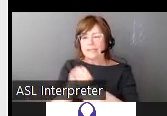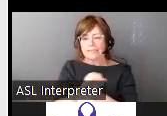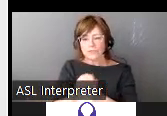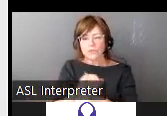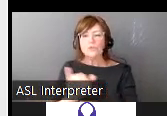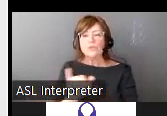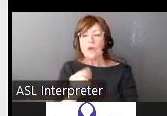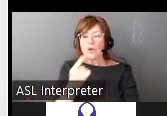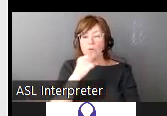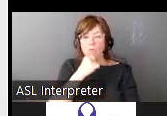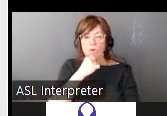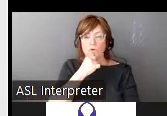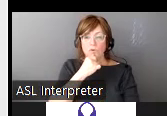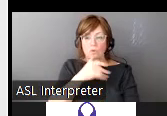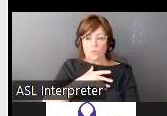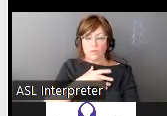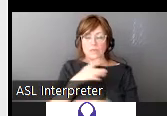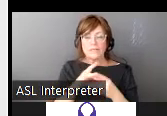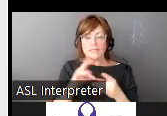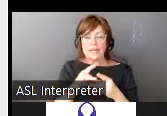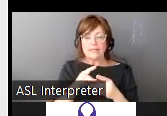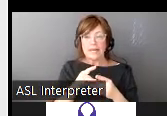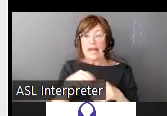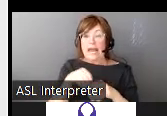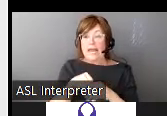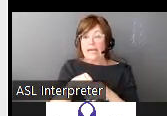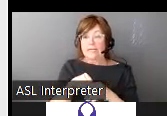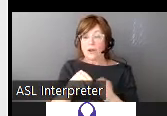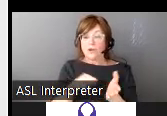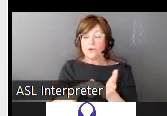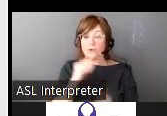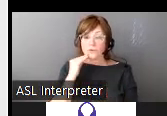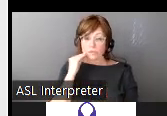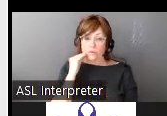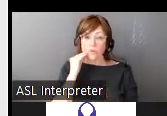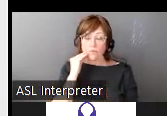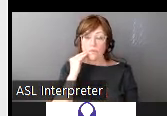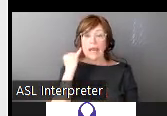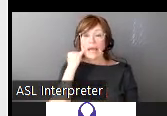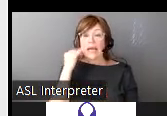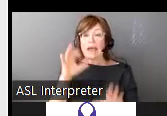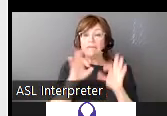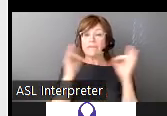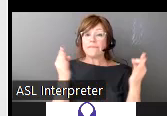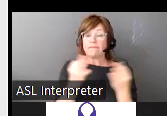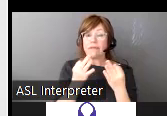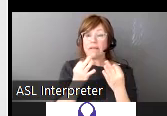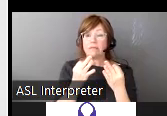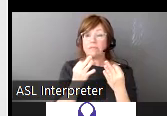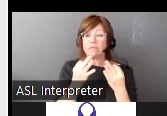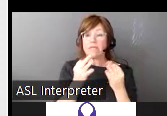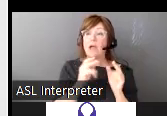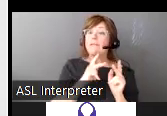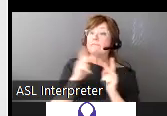One older woman said that even in nursing homes, quote, "Even in nursing homes, if the family members go visit the older